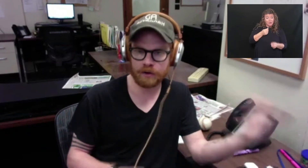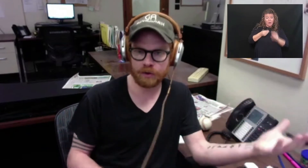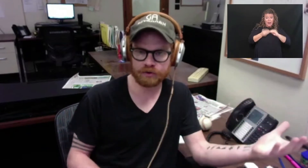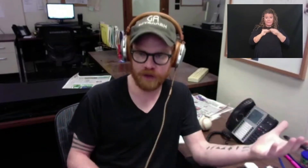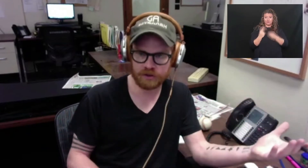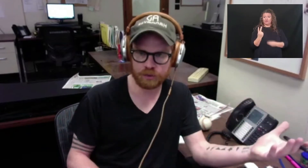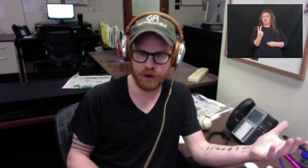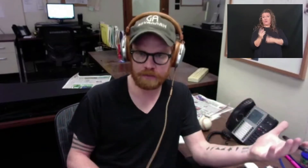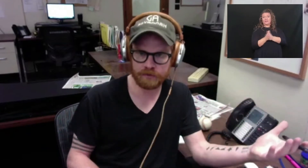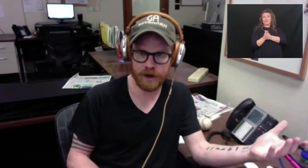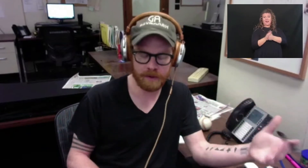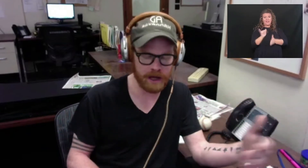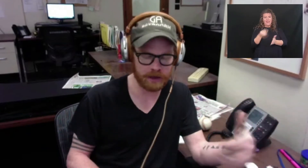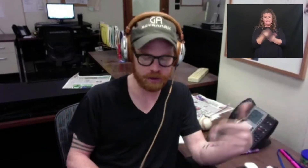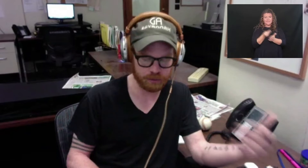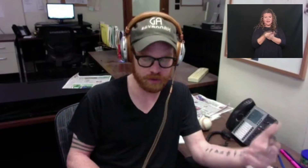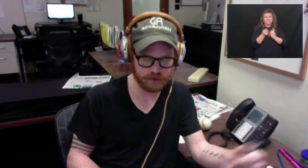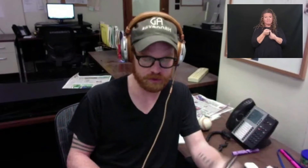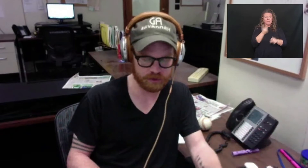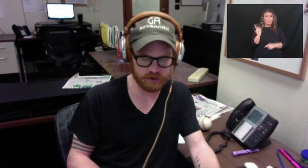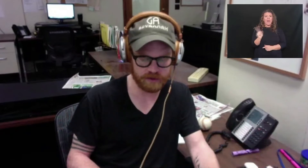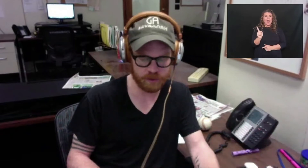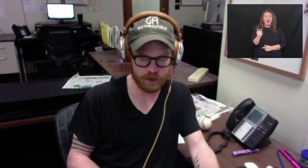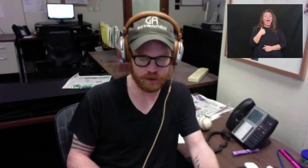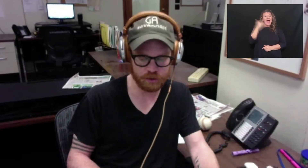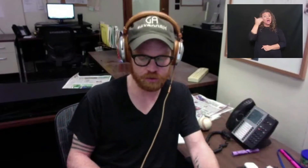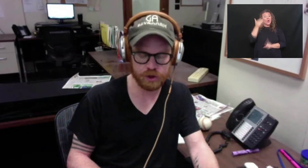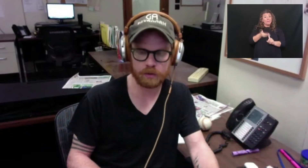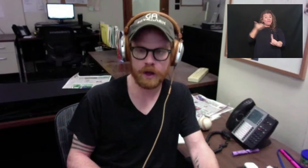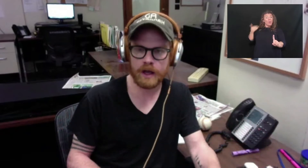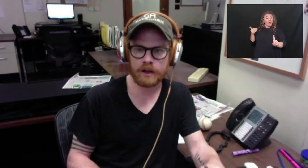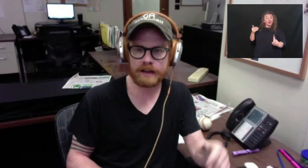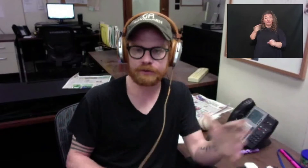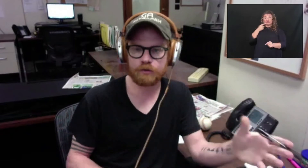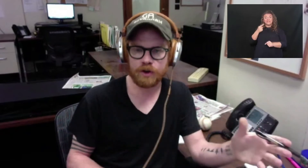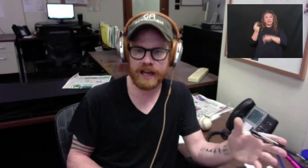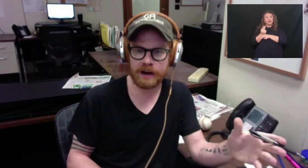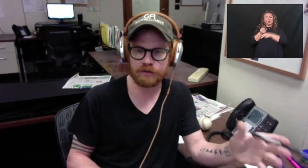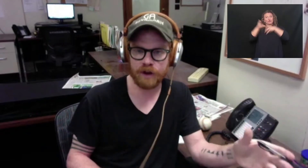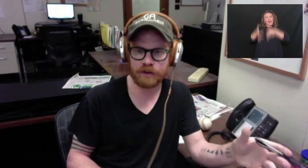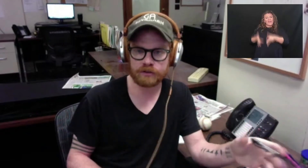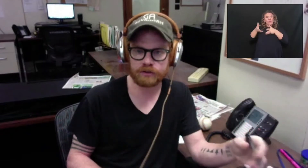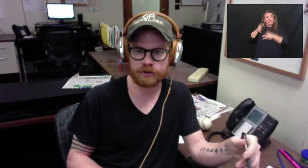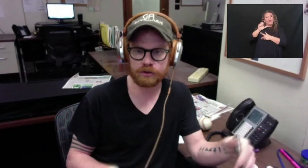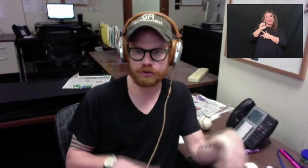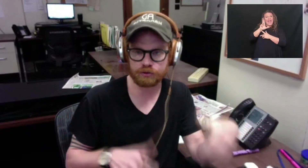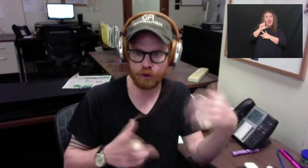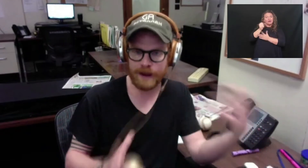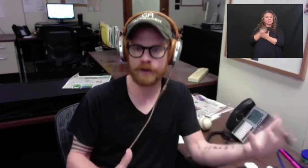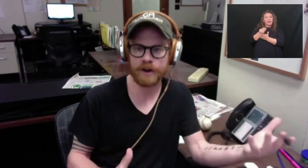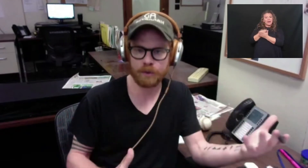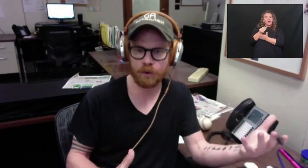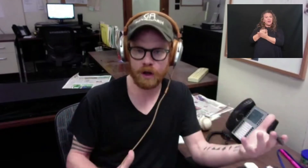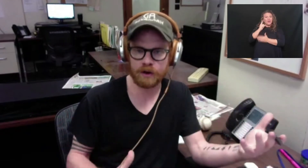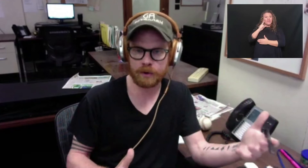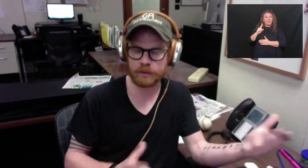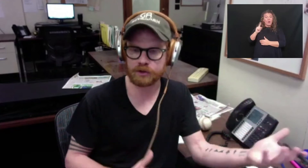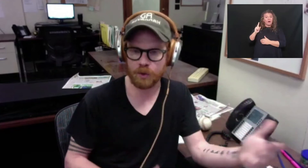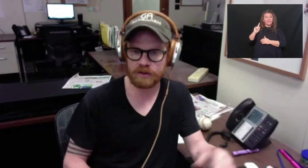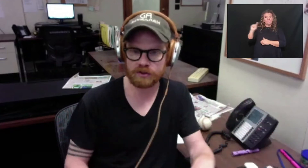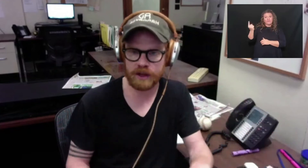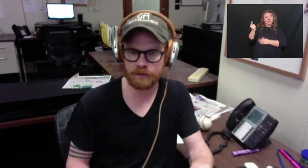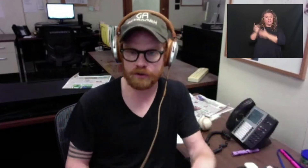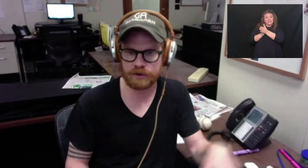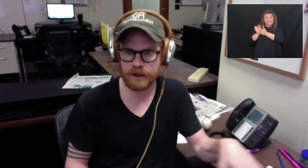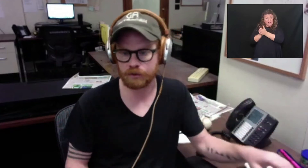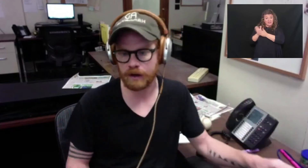and where those funds will come from? I know you previously said that we used, you know, leftover care funds for round number one. Are we going to be